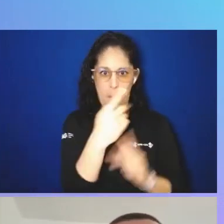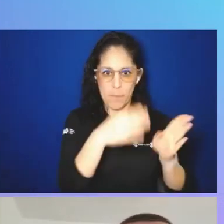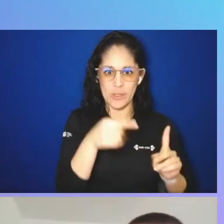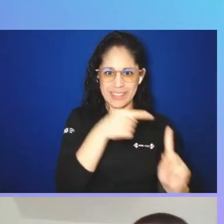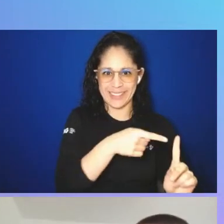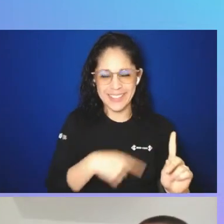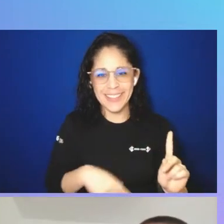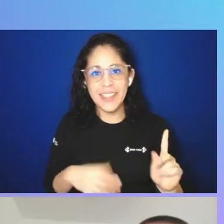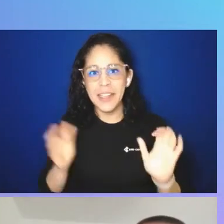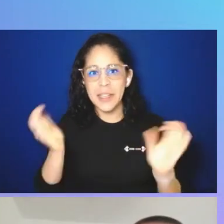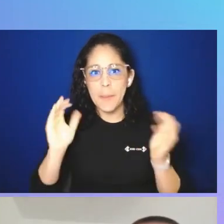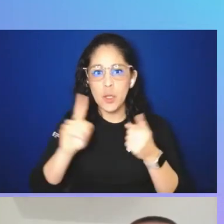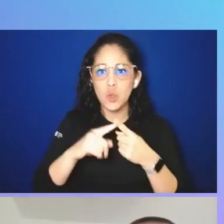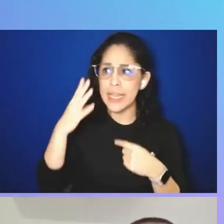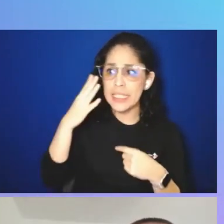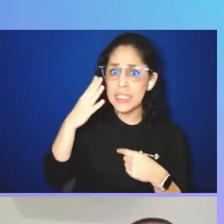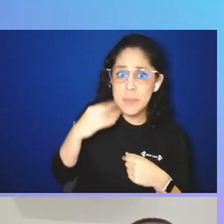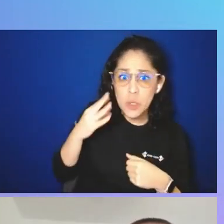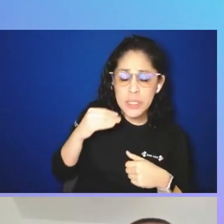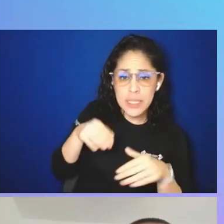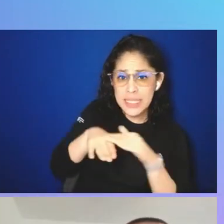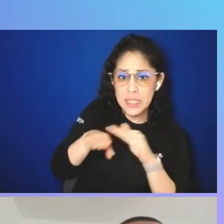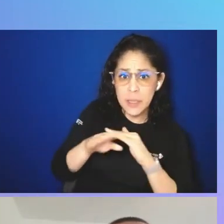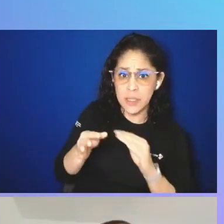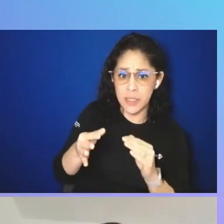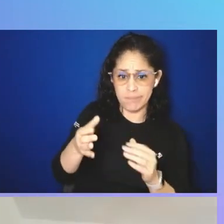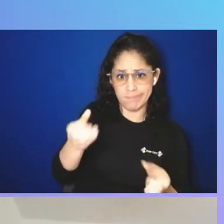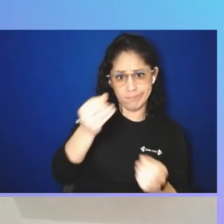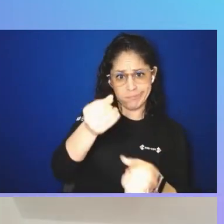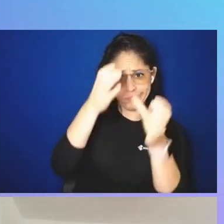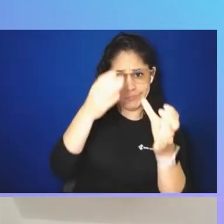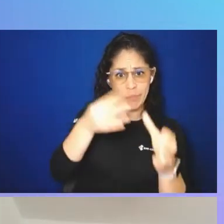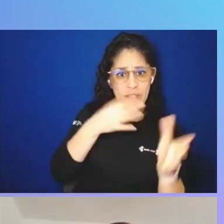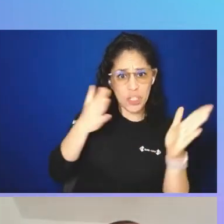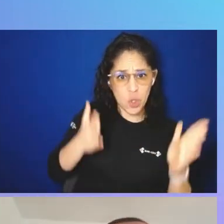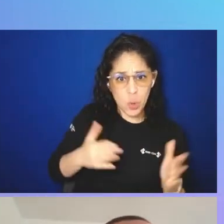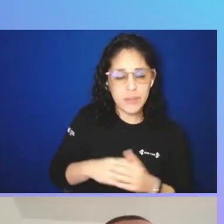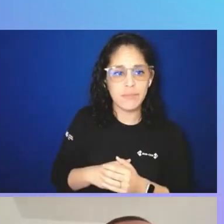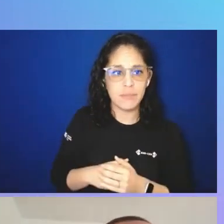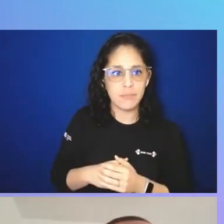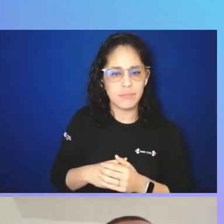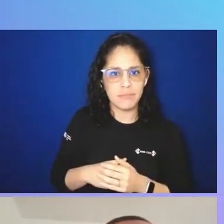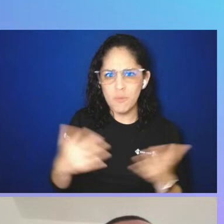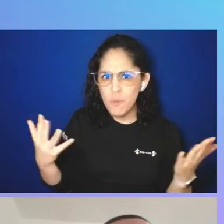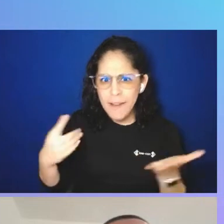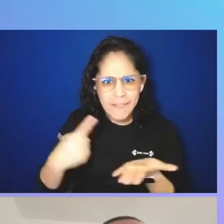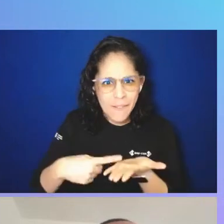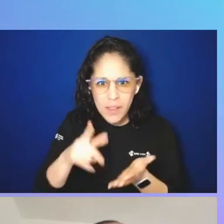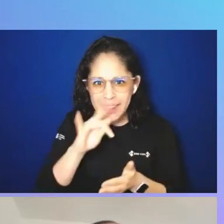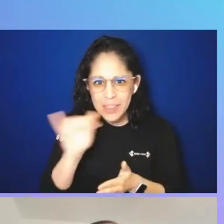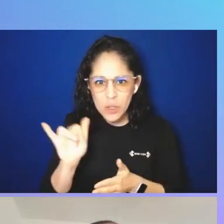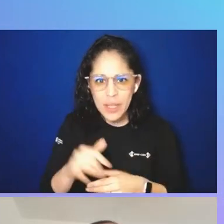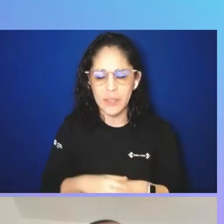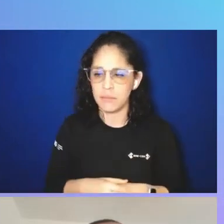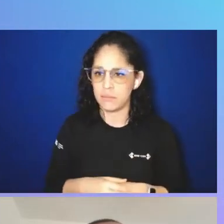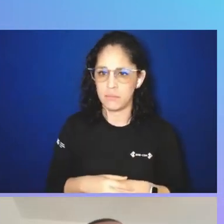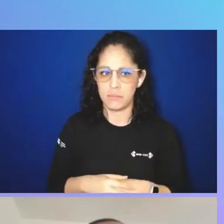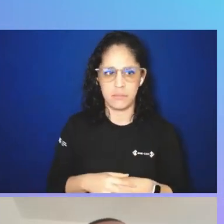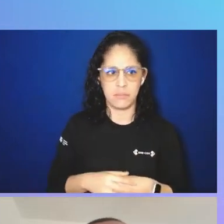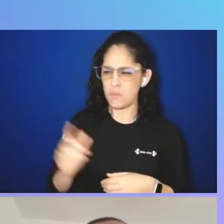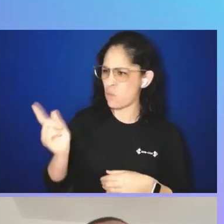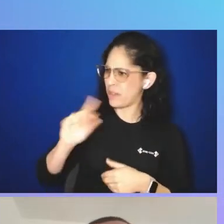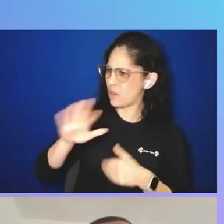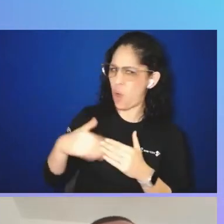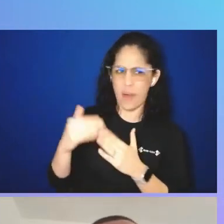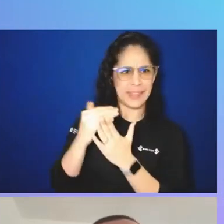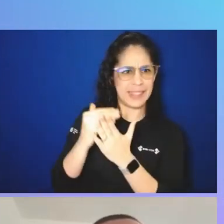experienced accessibility professionals. And the conversation went something like this. Where's all the list markup gone? You're